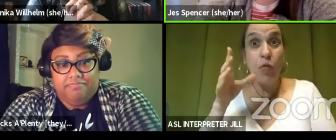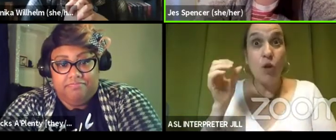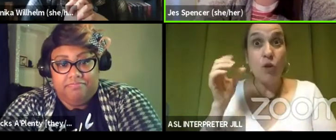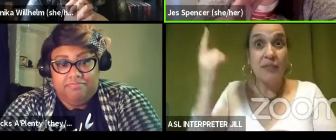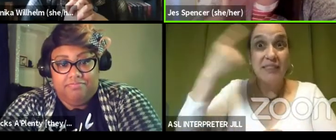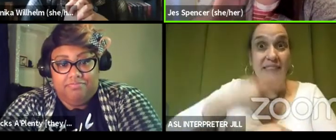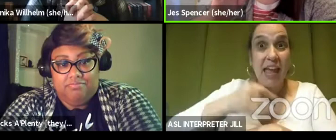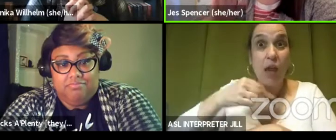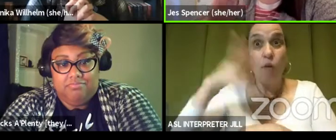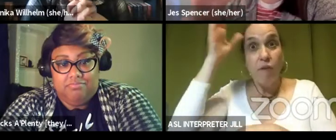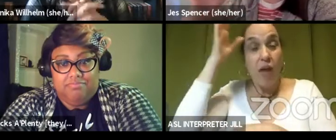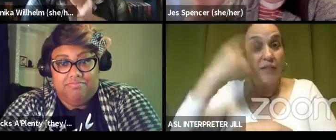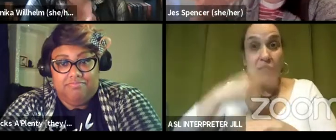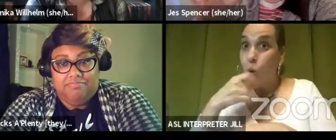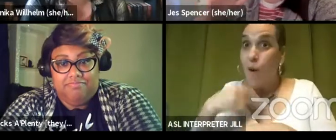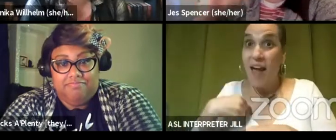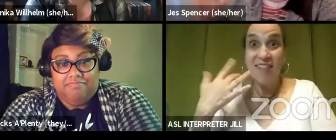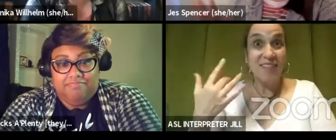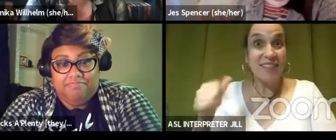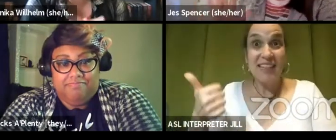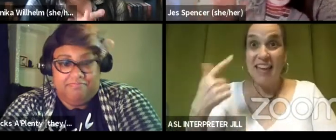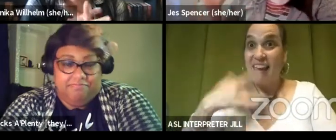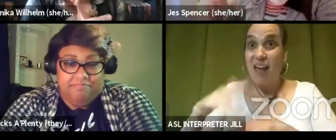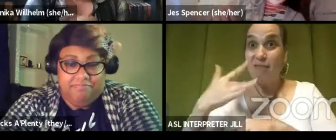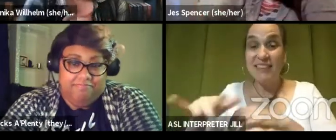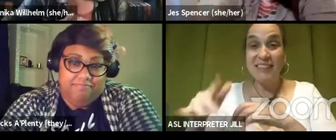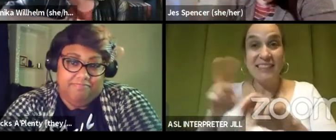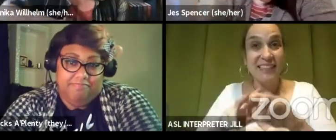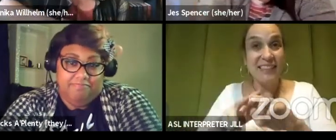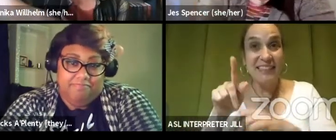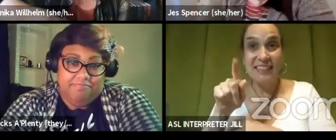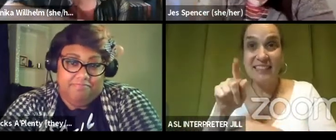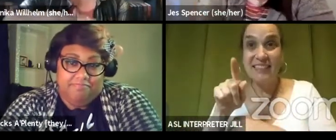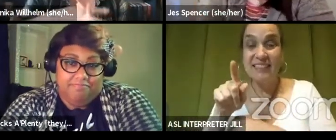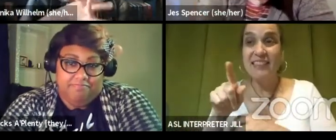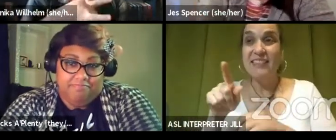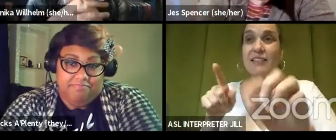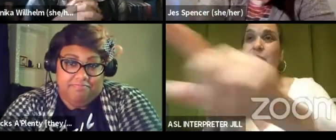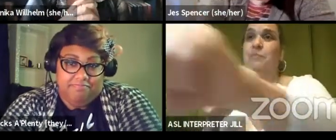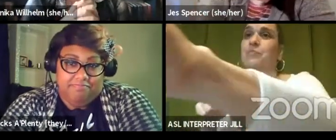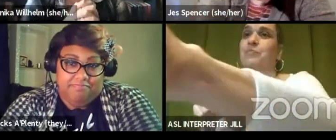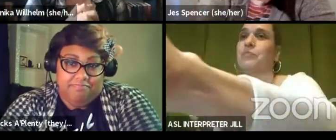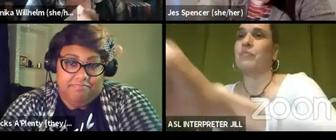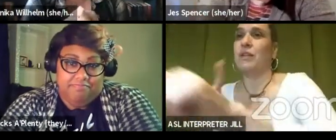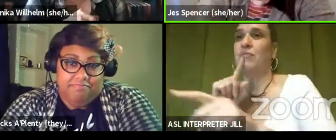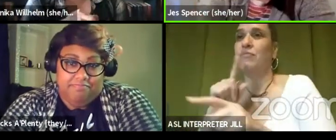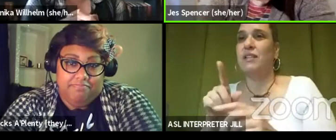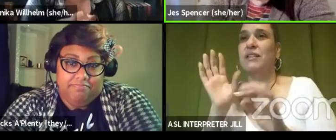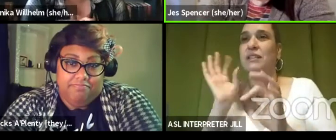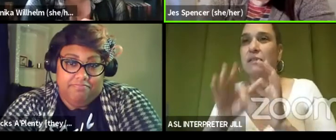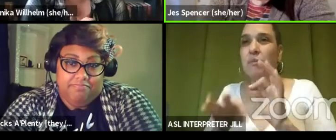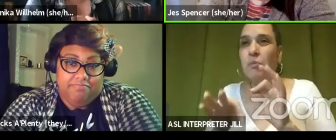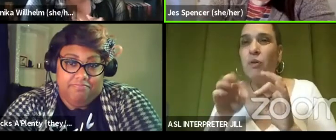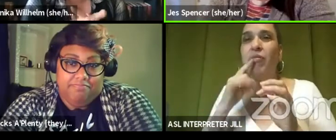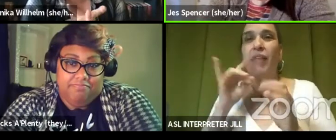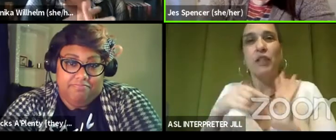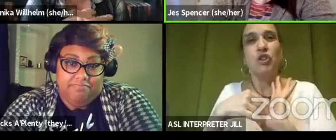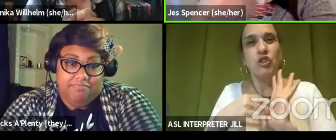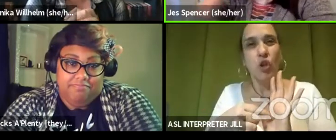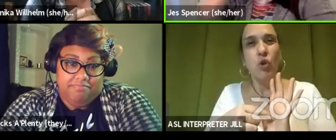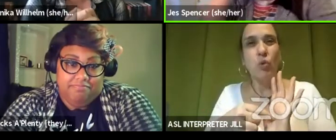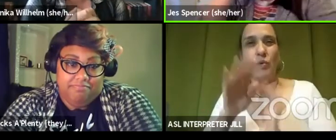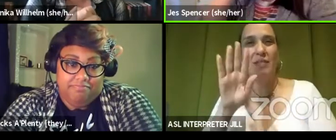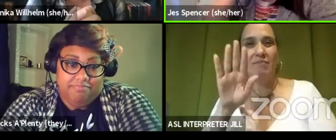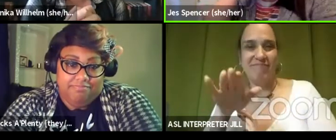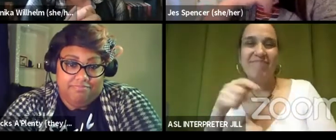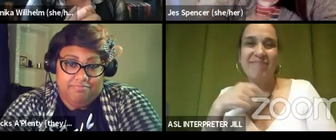seats. I bet you do. Theaters, especially. You know what I mean? Like, I mean, that's so simple. And that just shows like, hey, I see